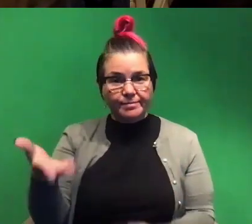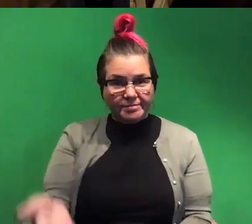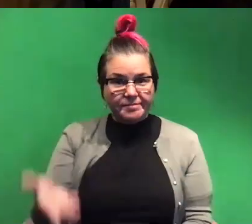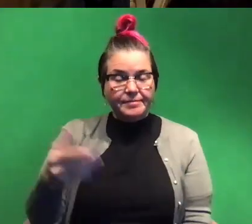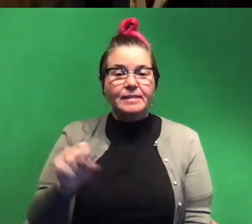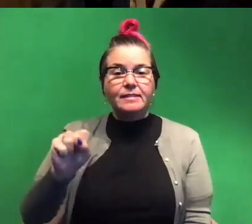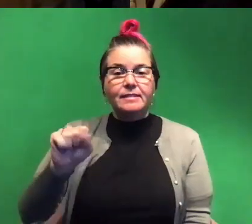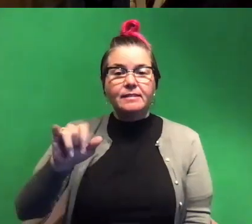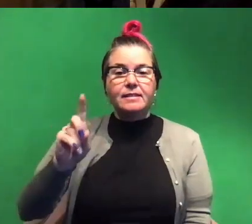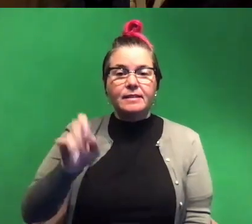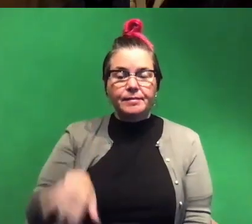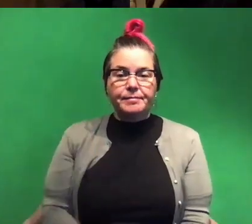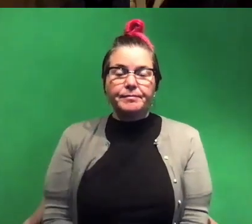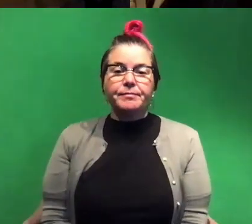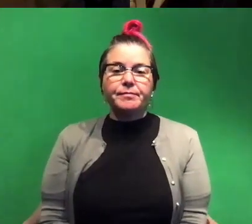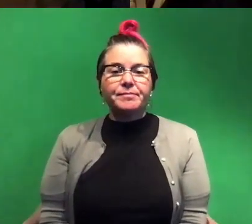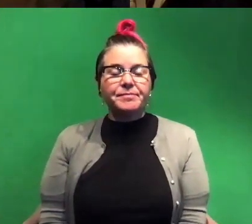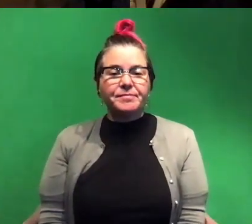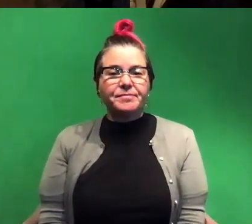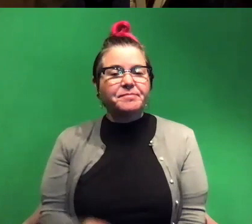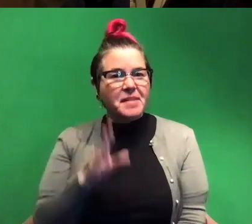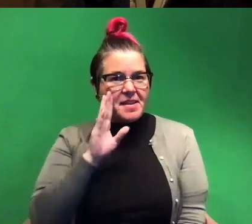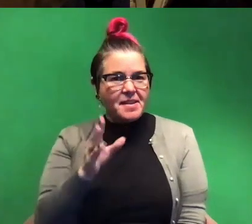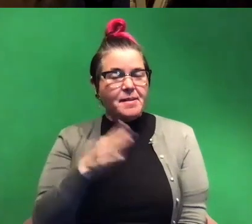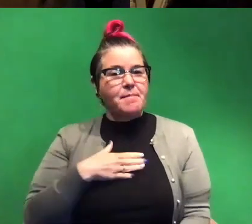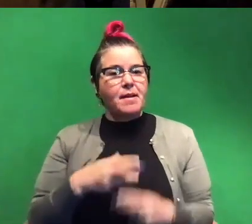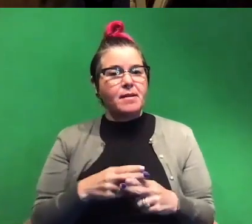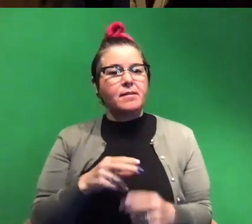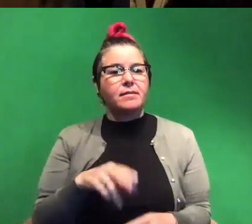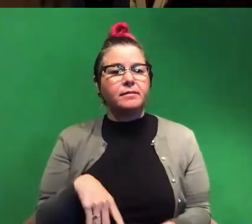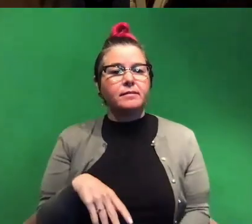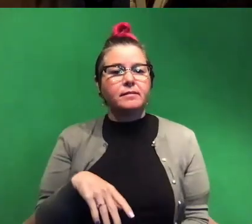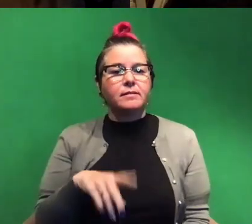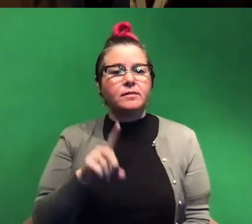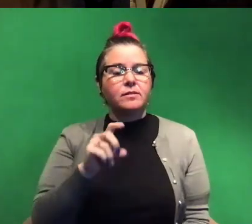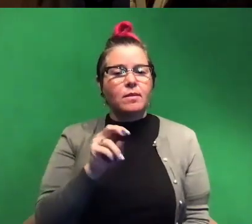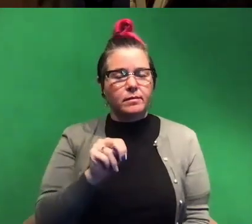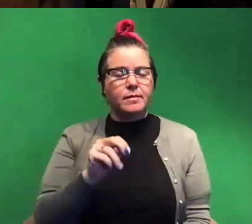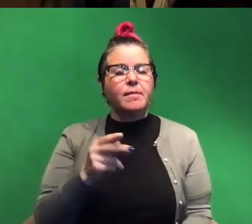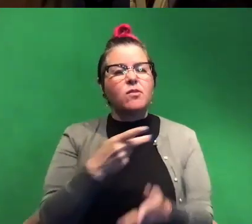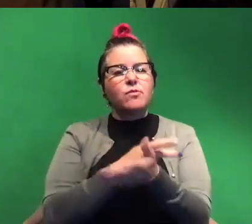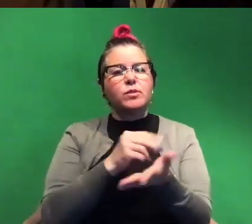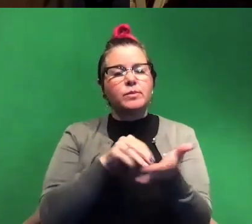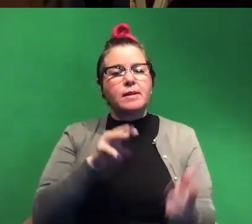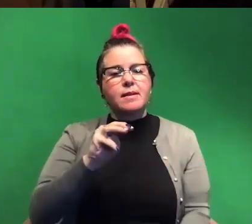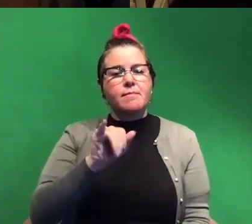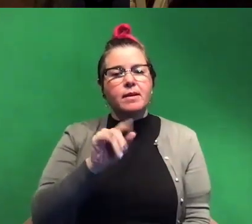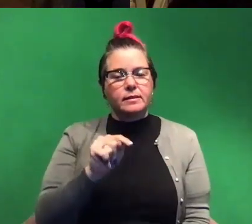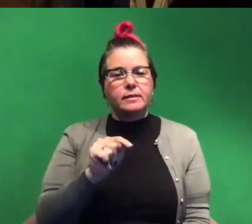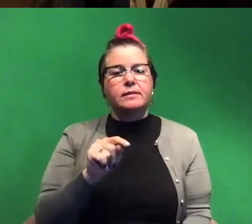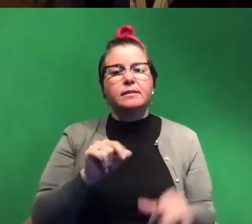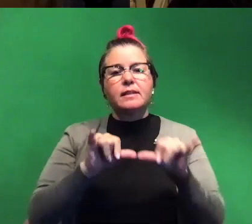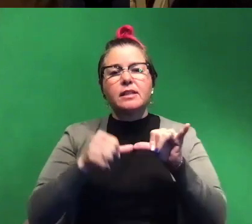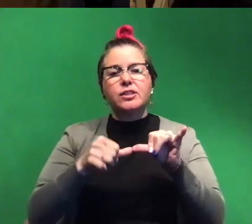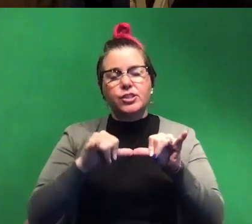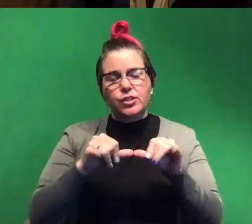Sydney. Yeah, hi. My name is Sydney Dolan. I'm a graduate student at MIT in the Engineering Systems